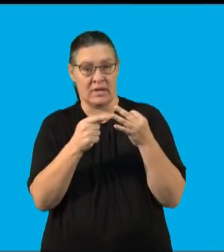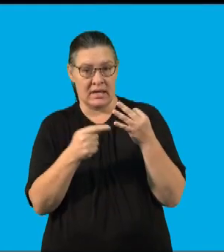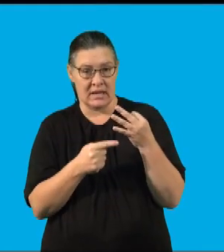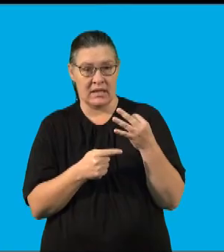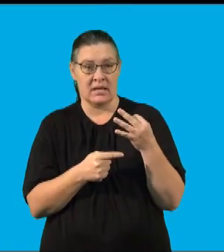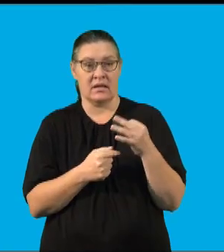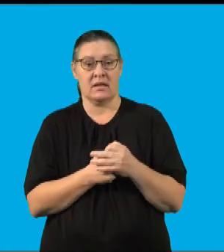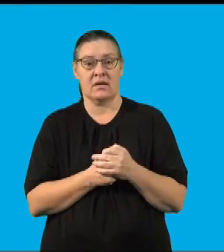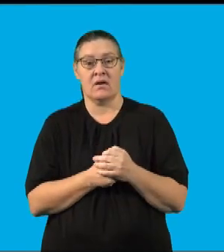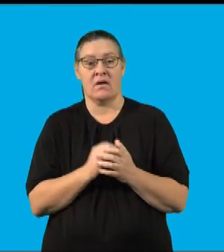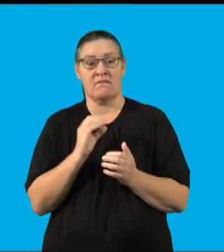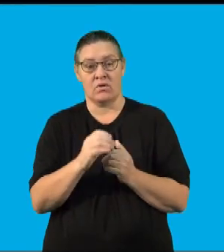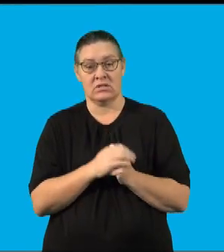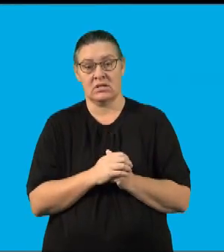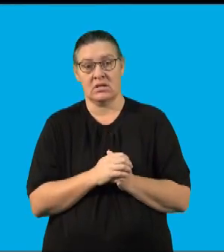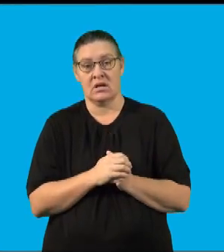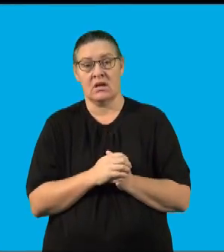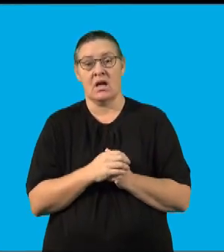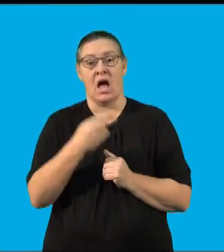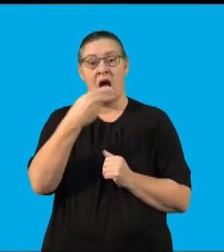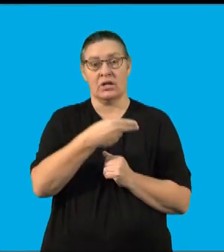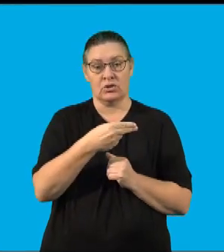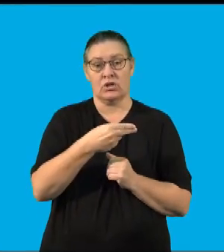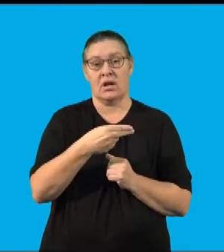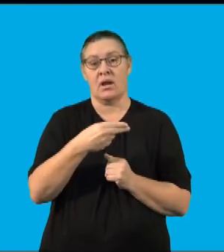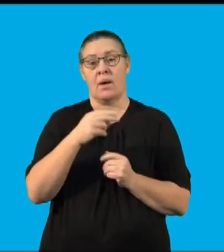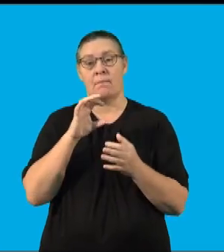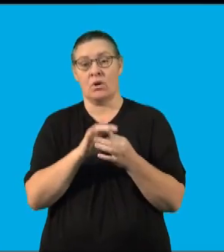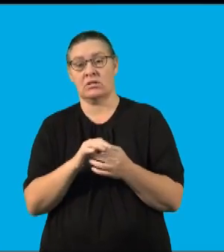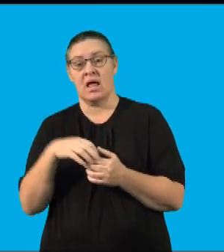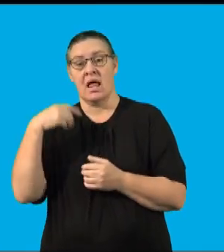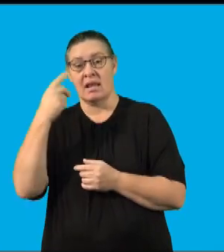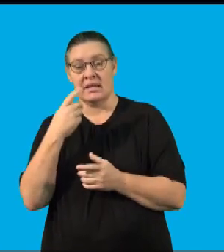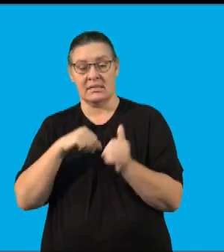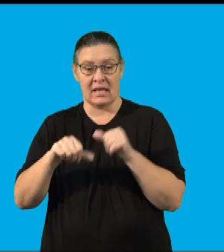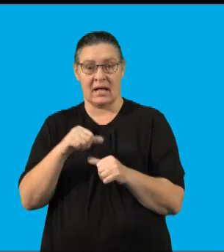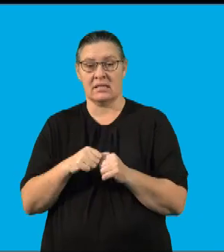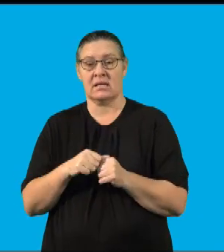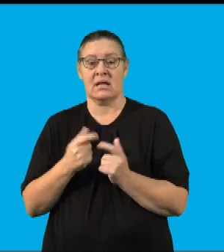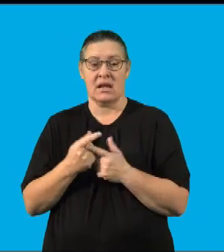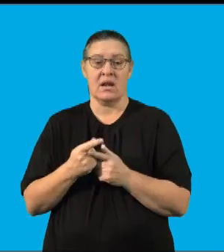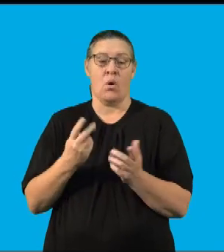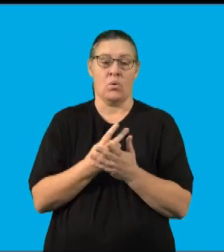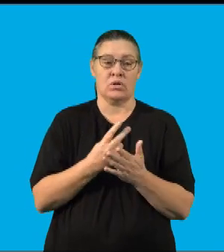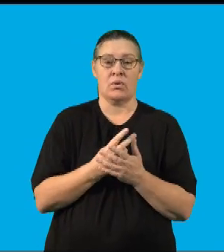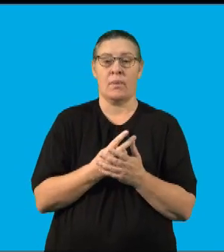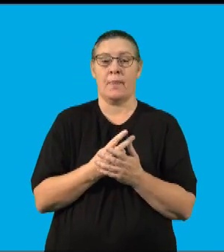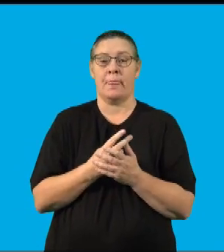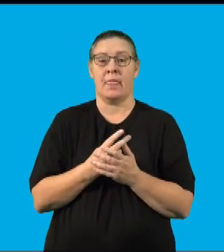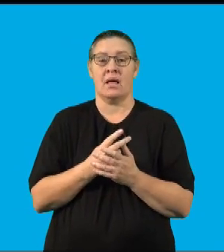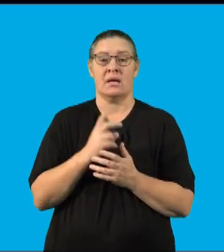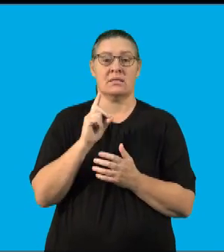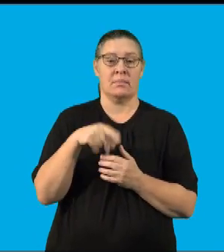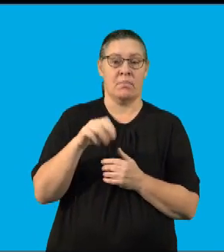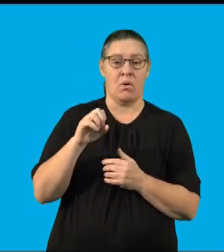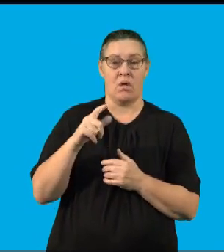forces. We looked at the chain length. We were comparing now substances with regards to the chain length. We looked at the substances and compared them with